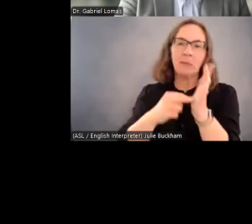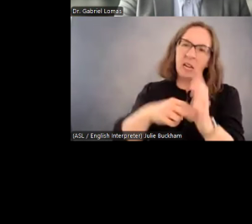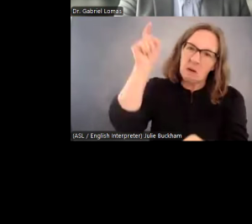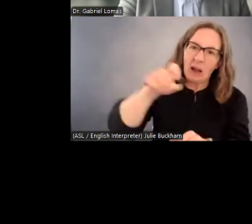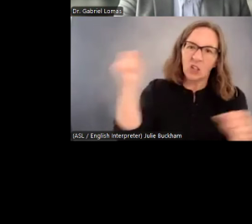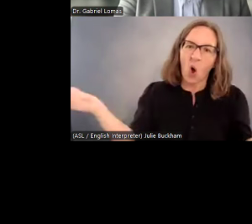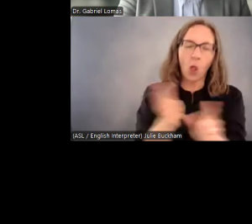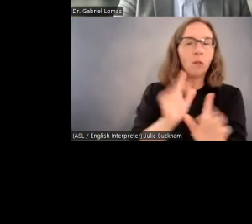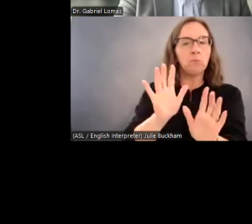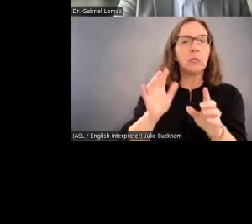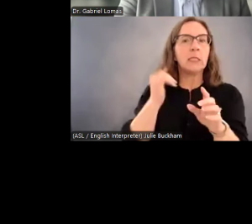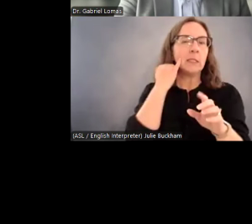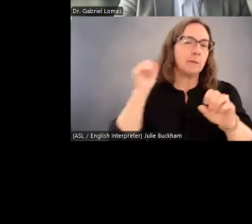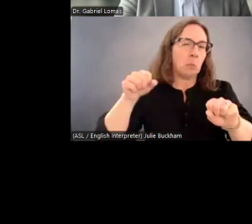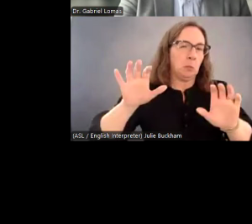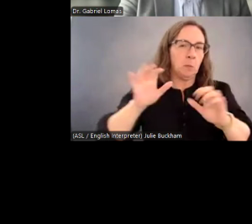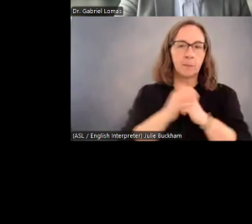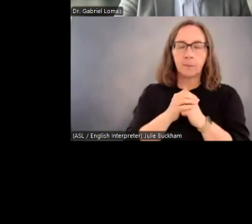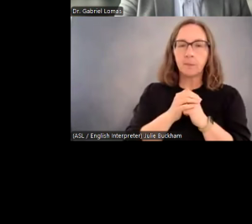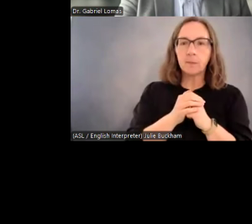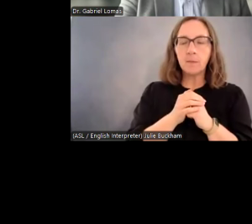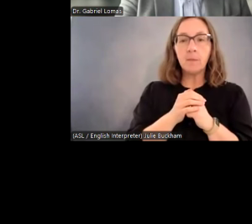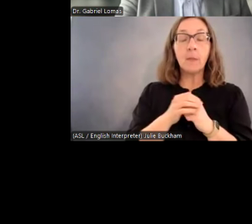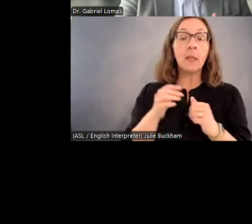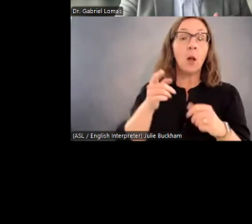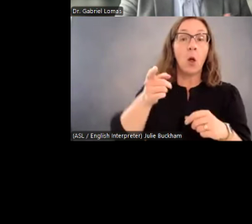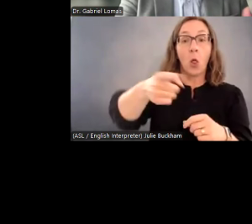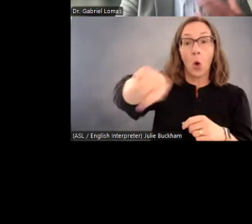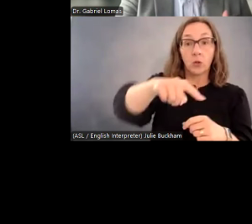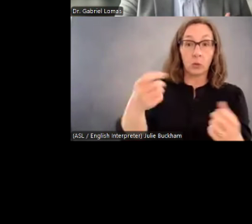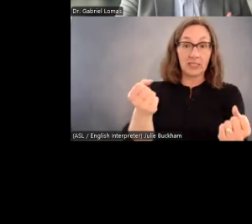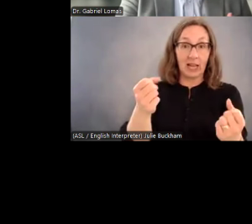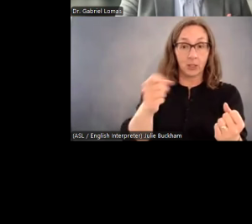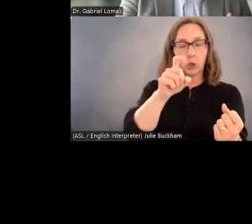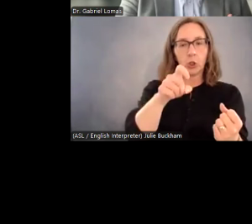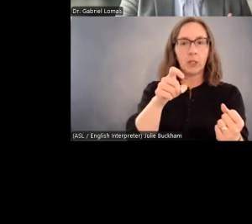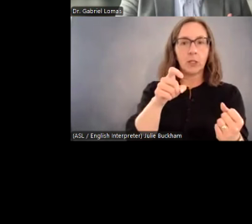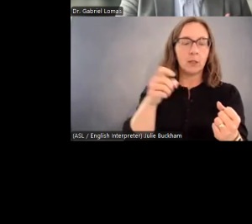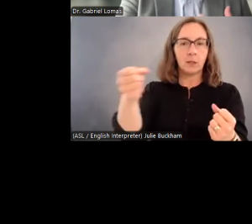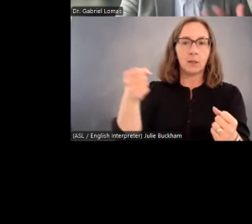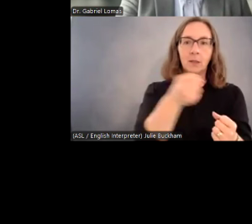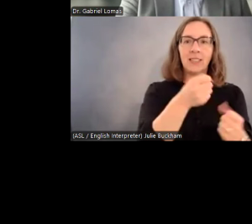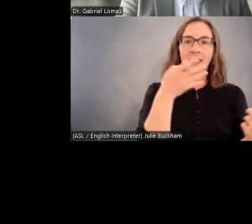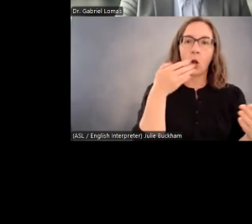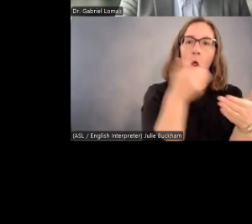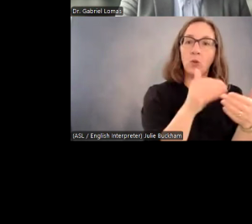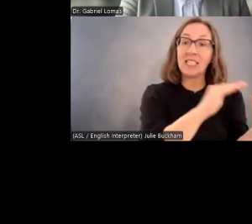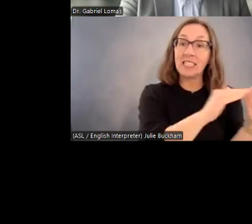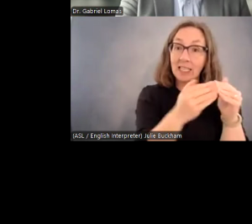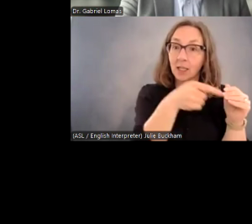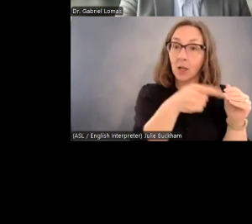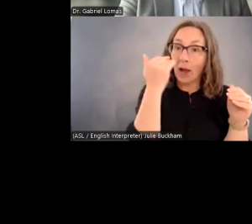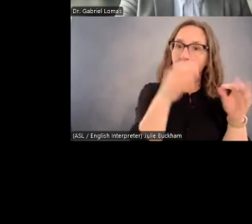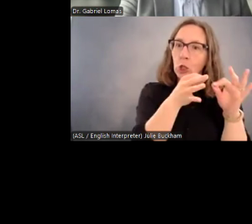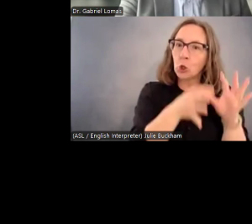group. When possible, inmates using sign language should be housed near cities where there are interpreter populations so that we can have access to